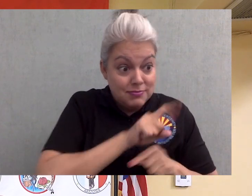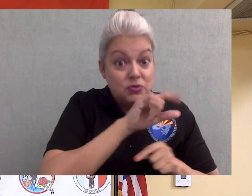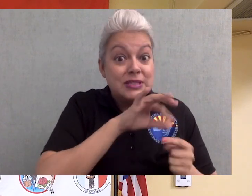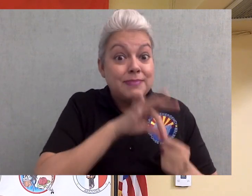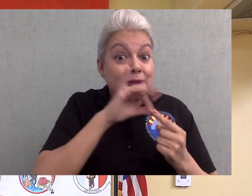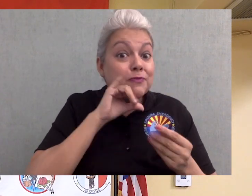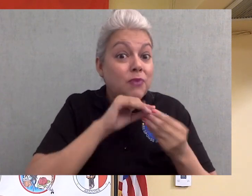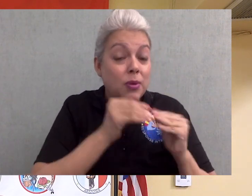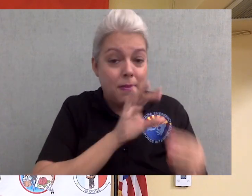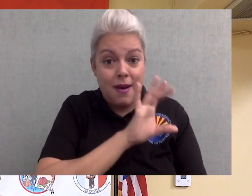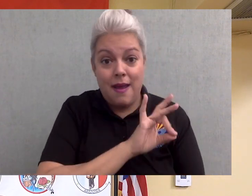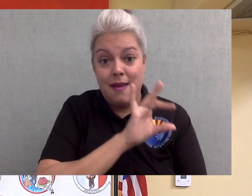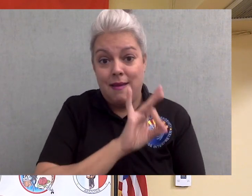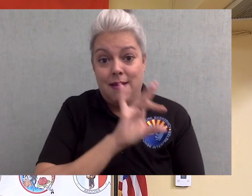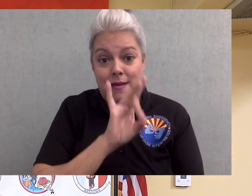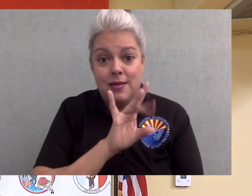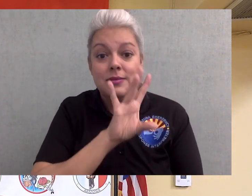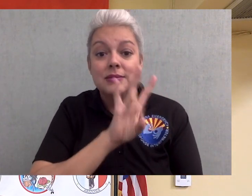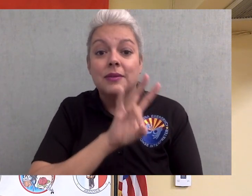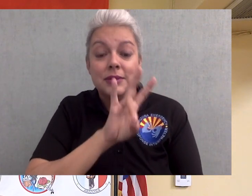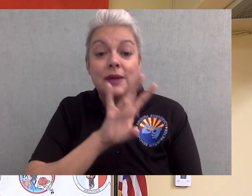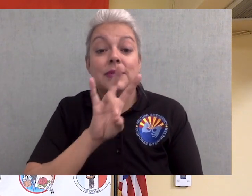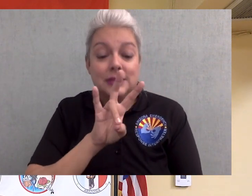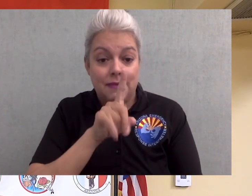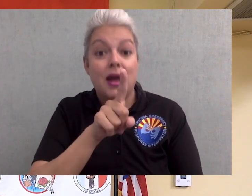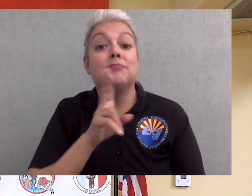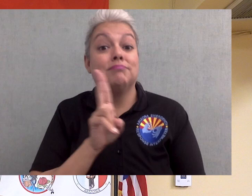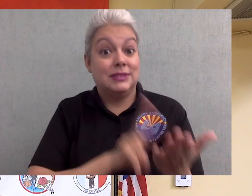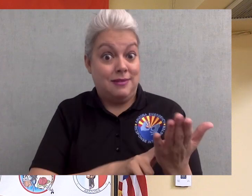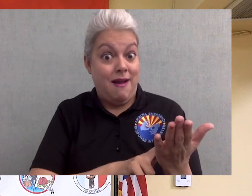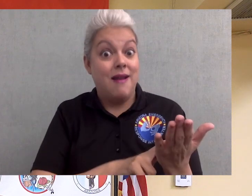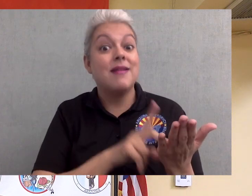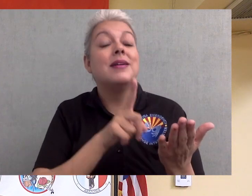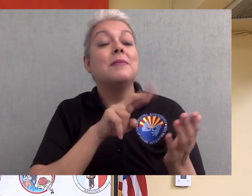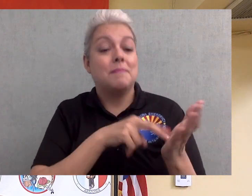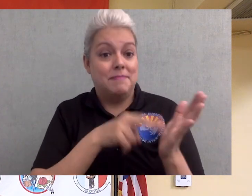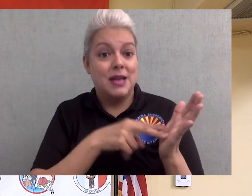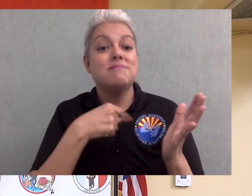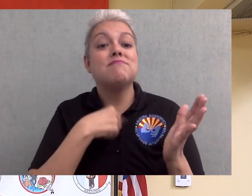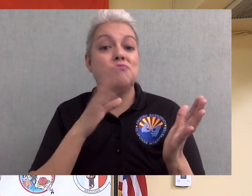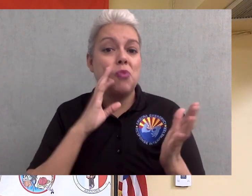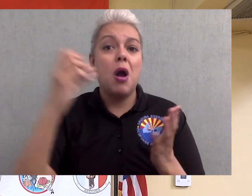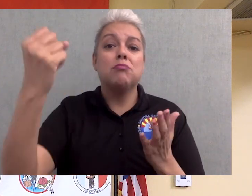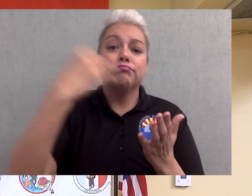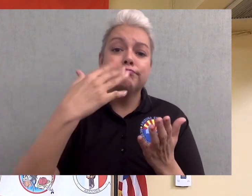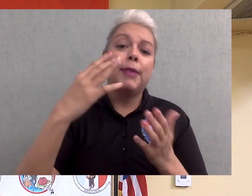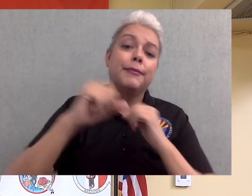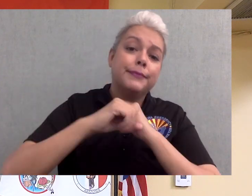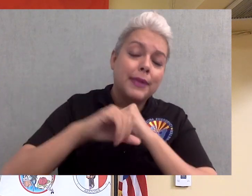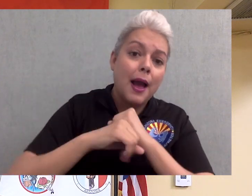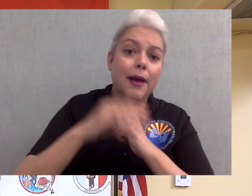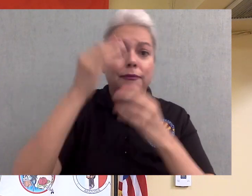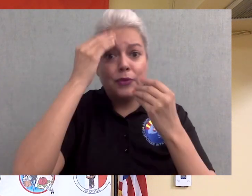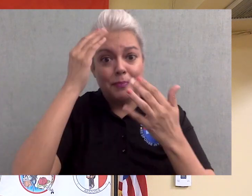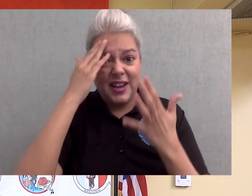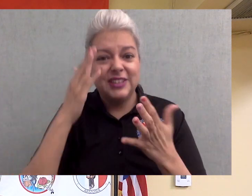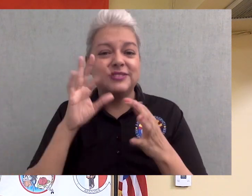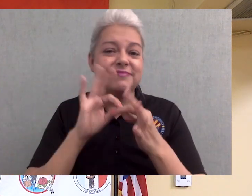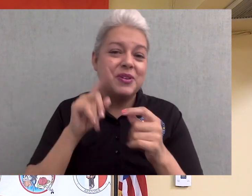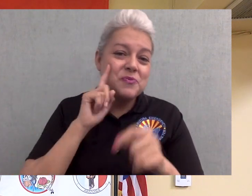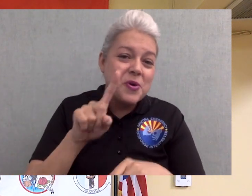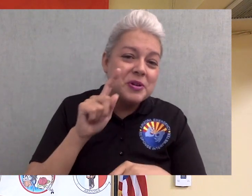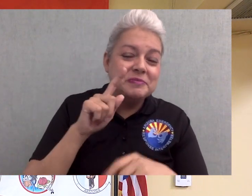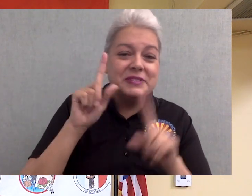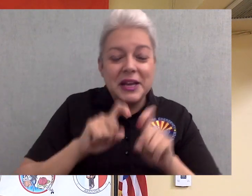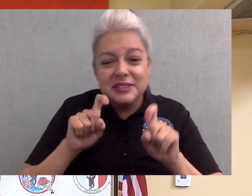888-777 and opt in, and you'll see the flyer as well as a lot of this other information that we've all